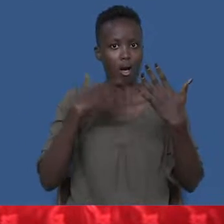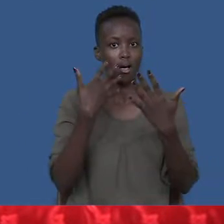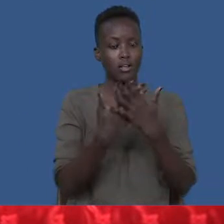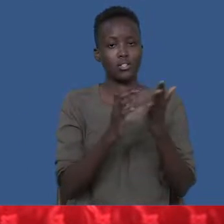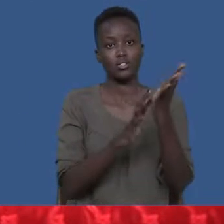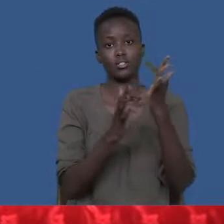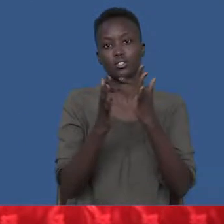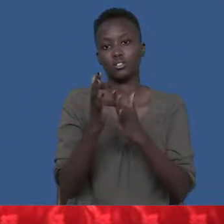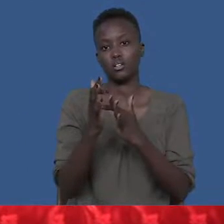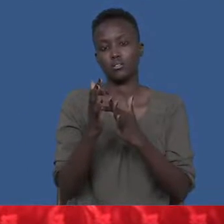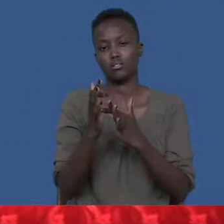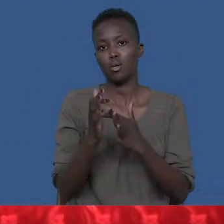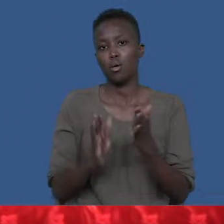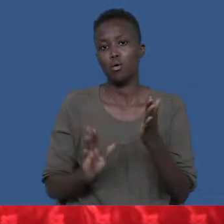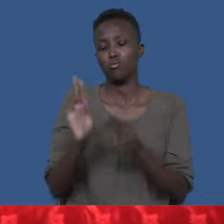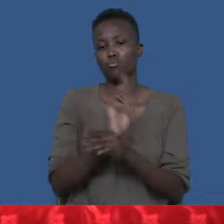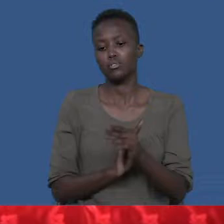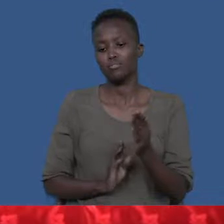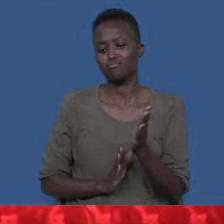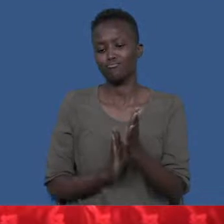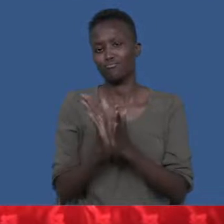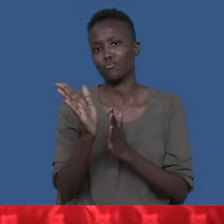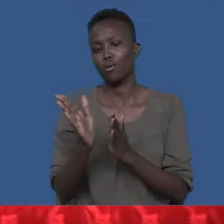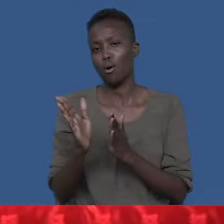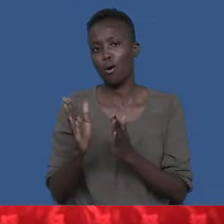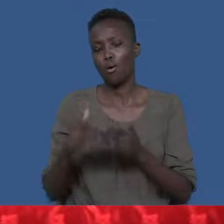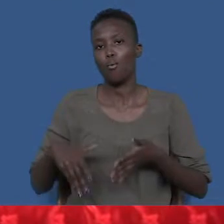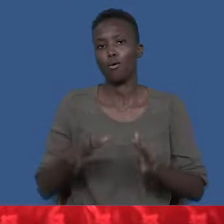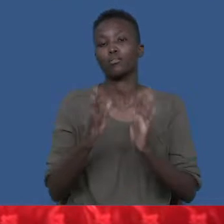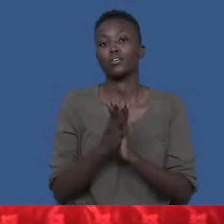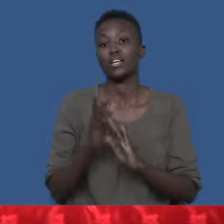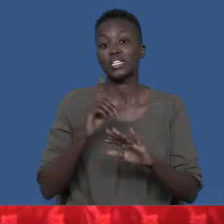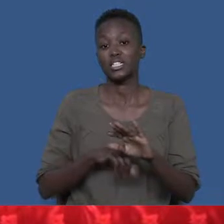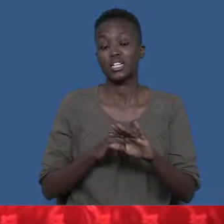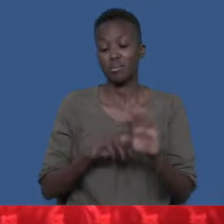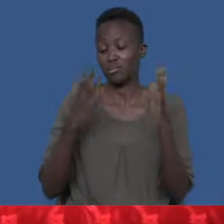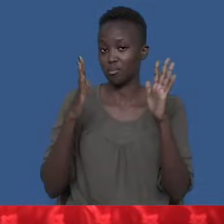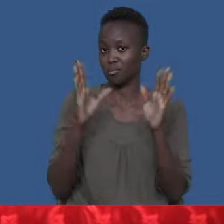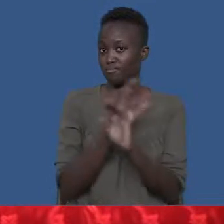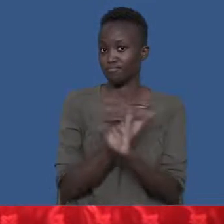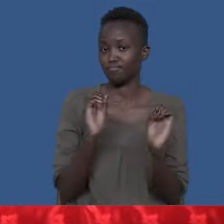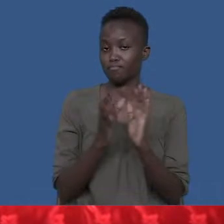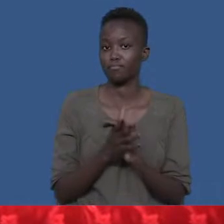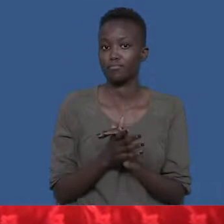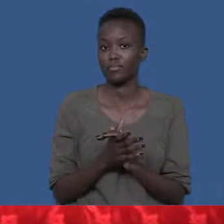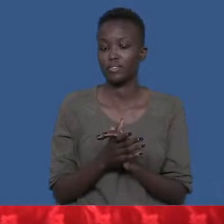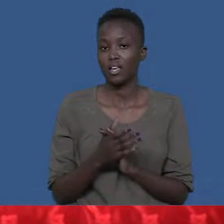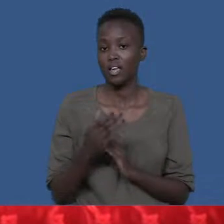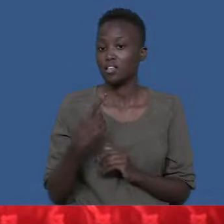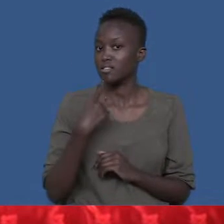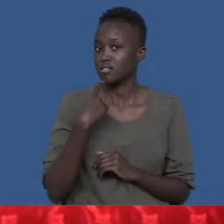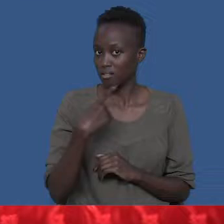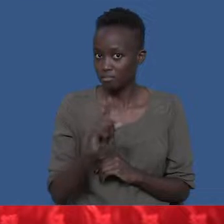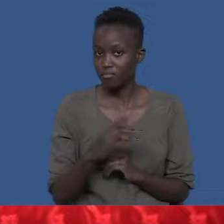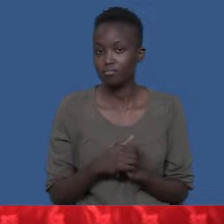some sly way and kill him, but not during the feast, they said,